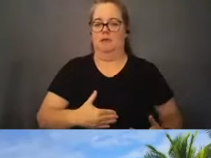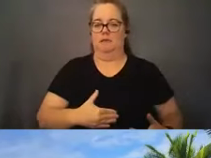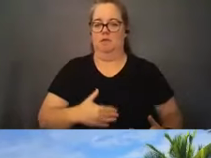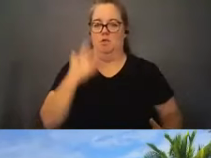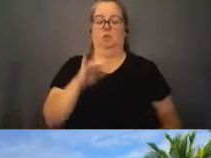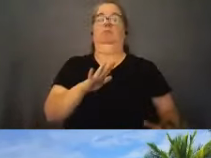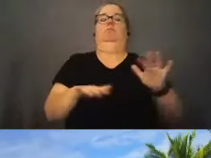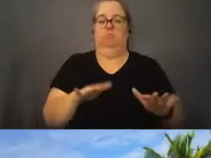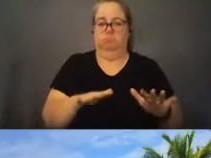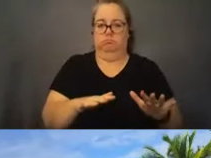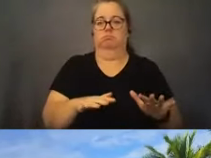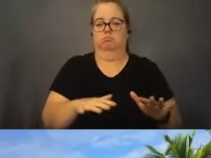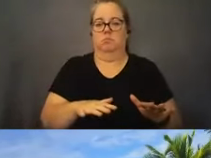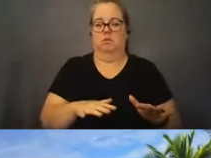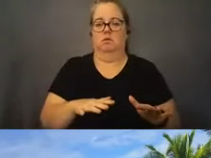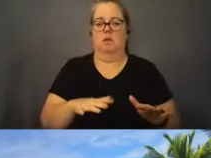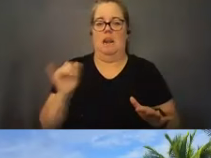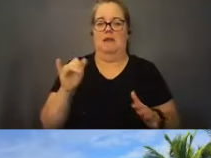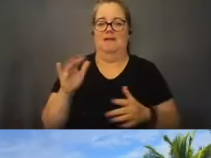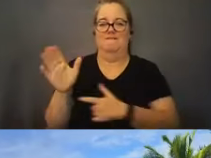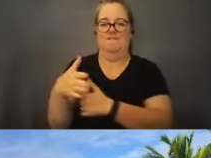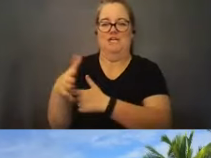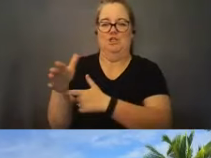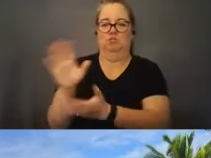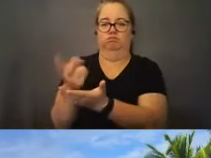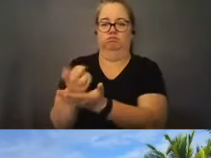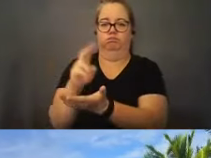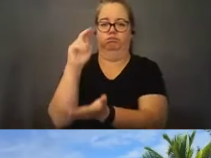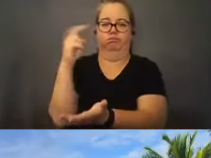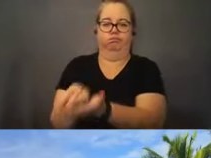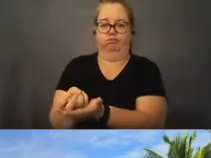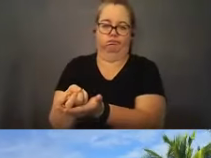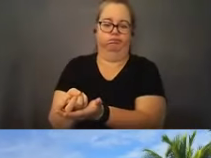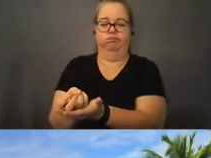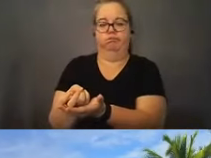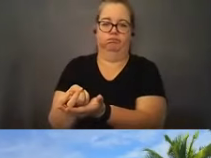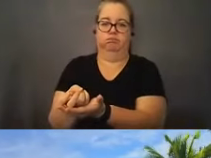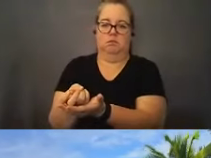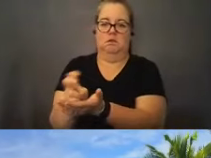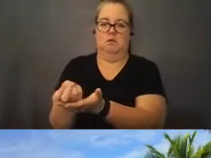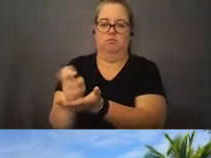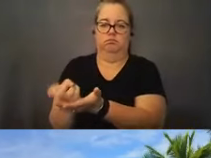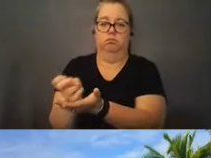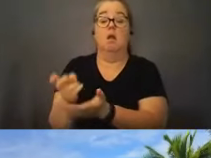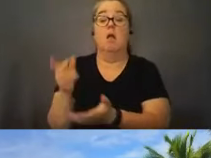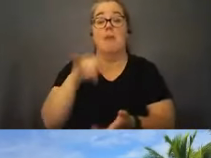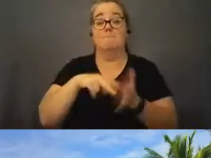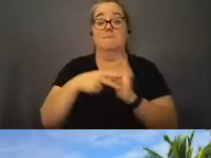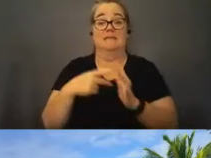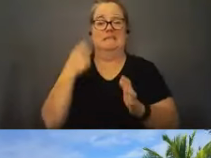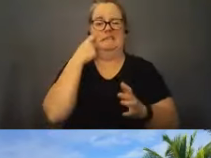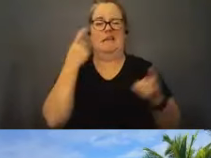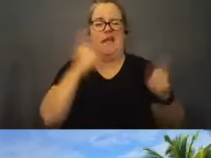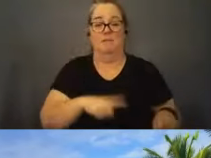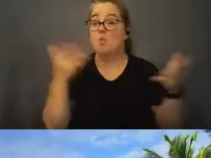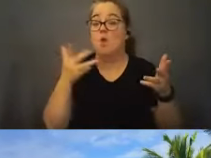flop like a fish and fall on the floor. And that means they were just shocked. And this